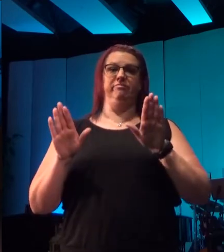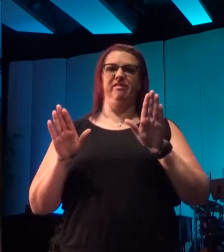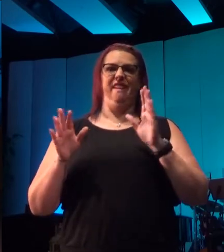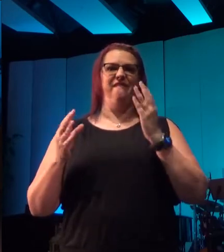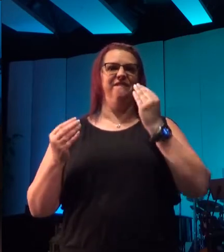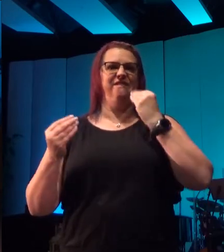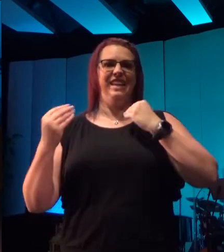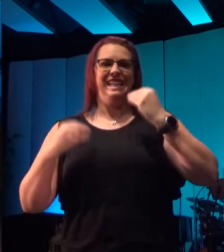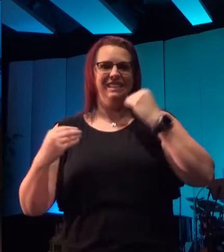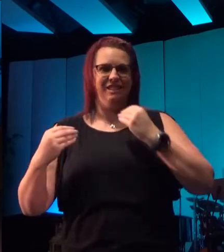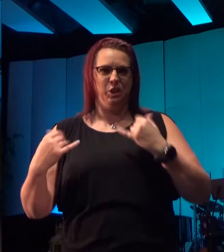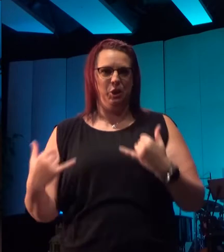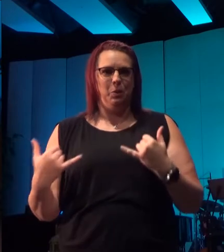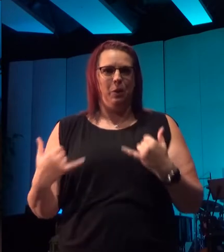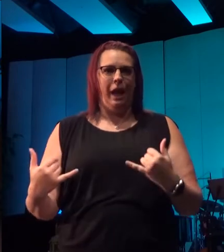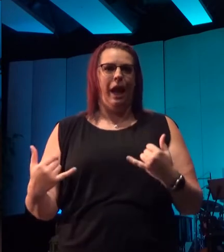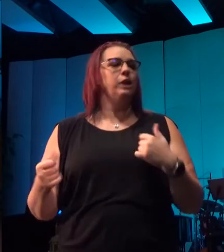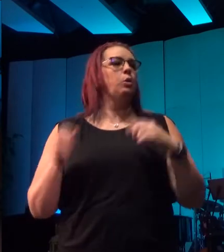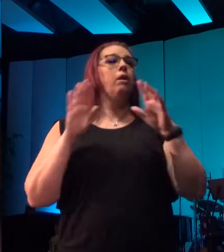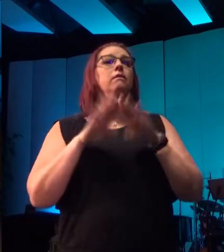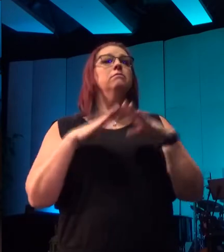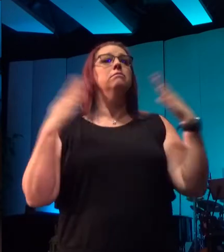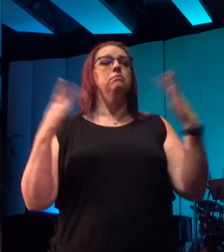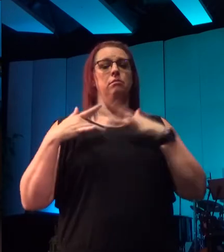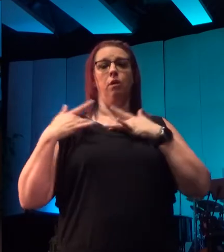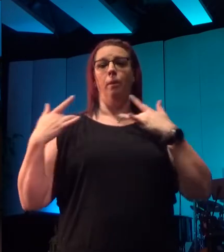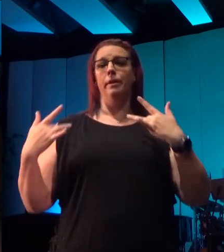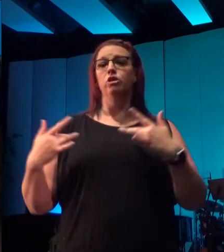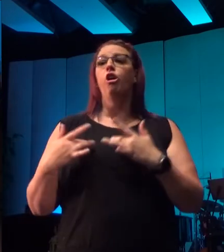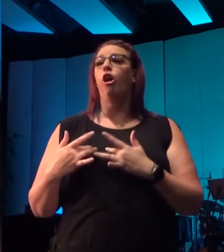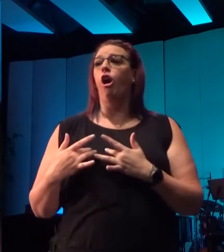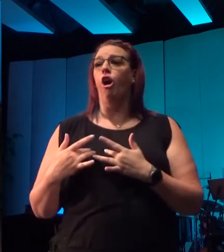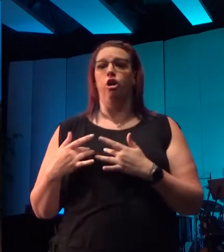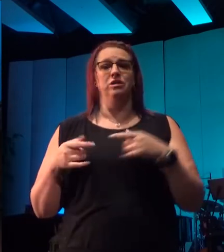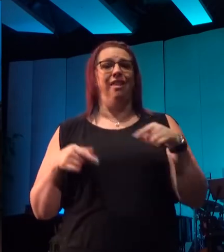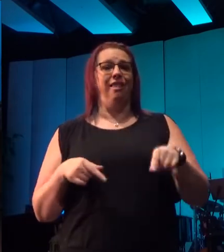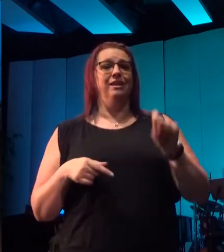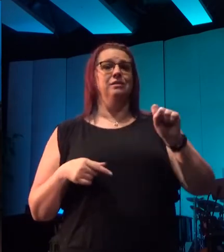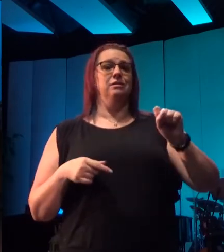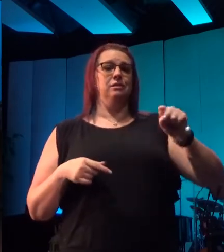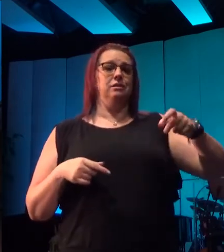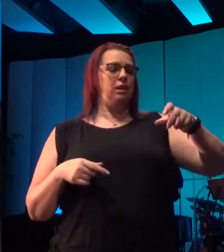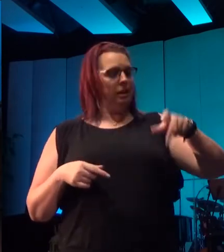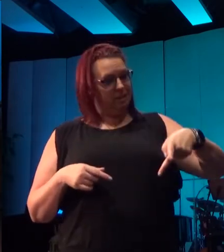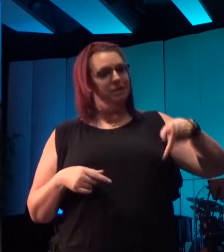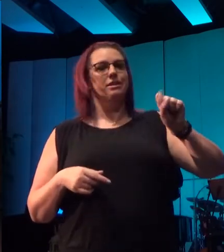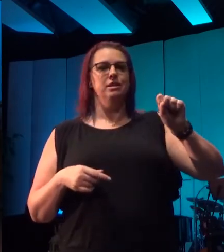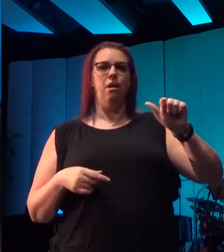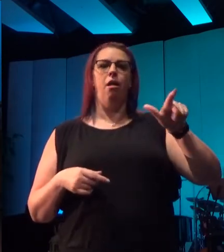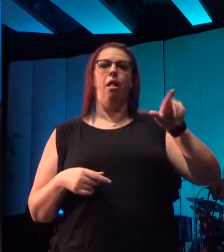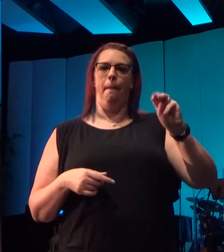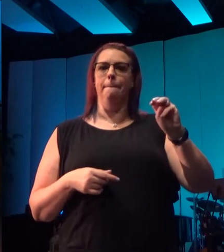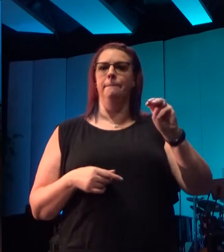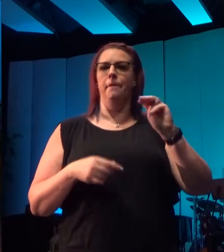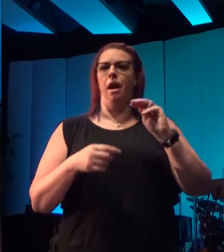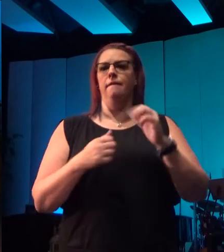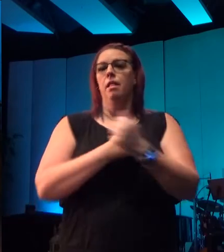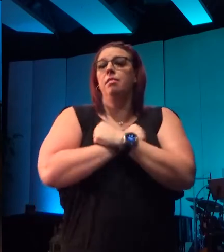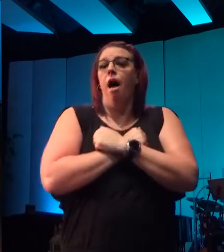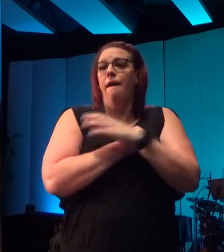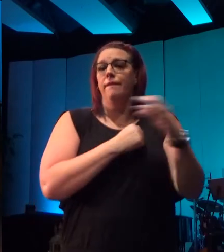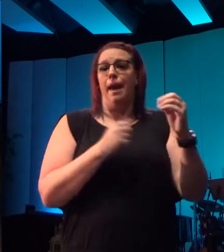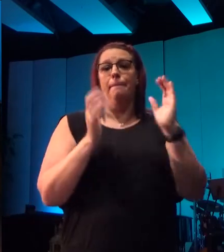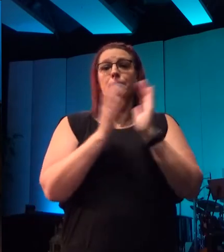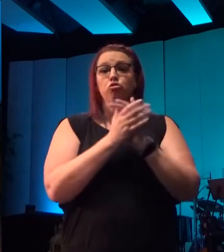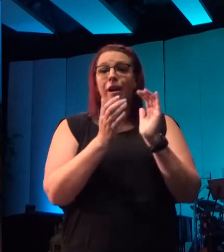this day. And I invite you to open your hearts to this song of love and praise that can really shift your consciousness